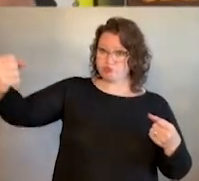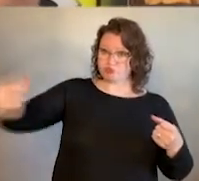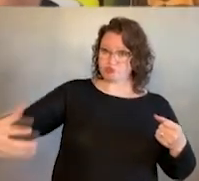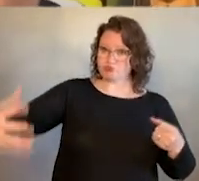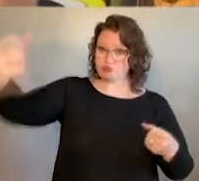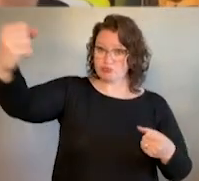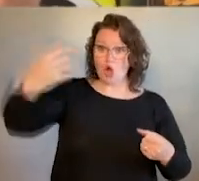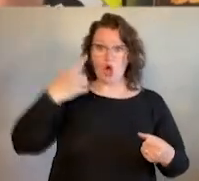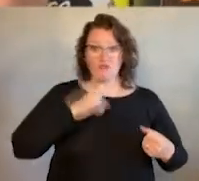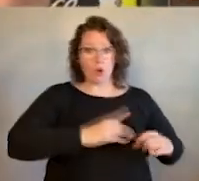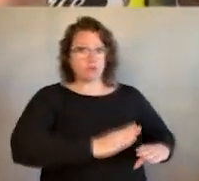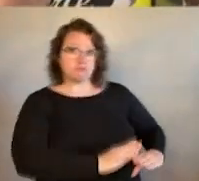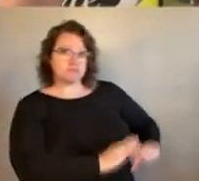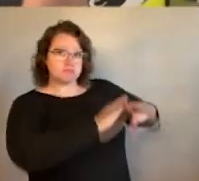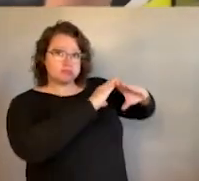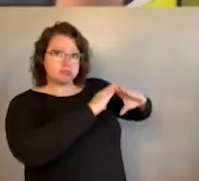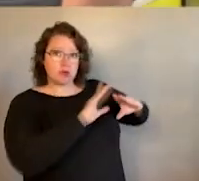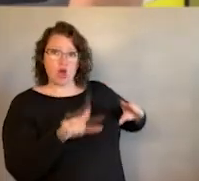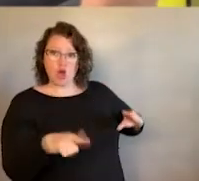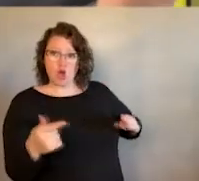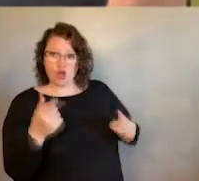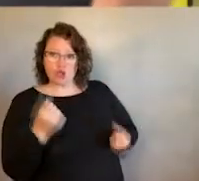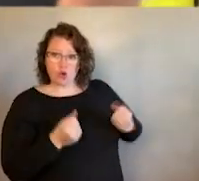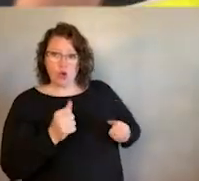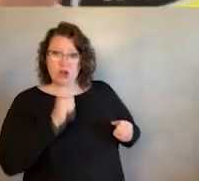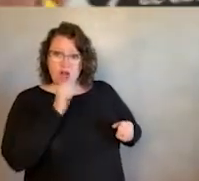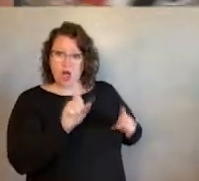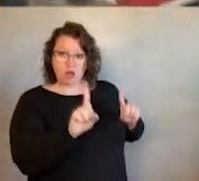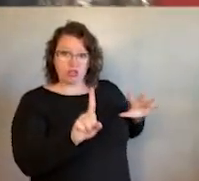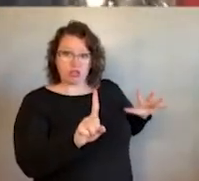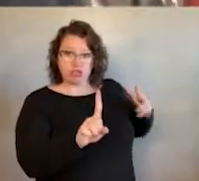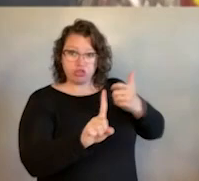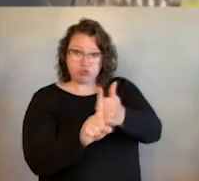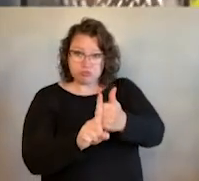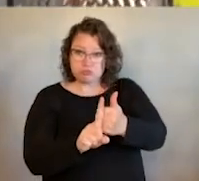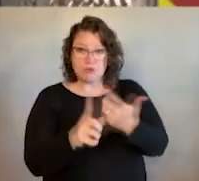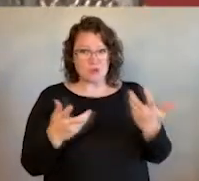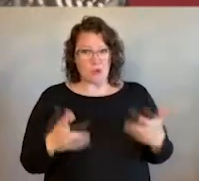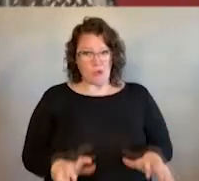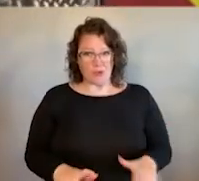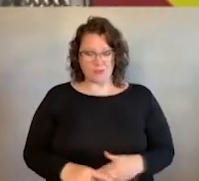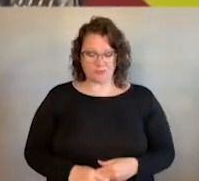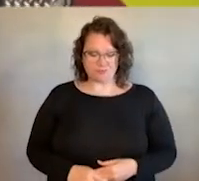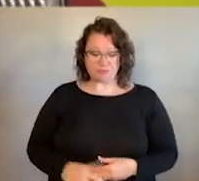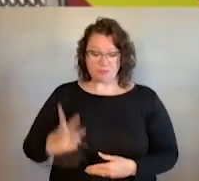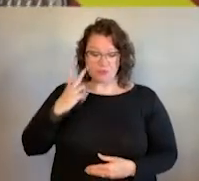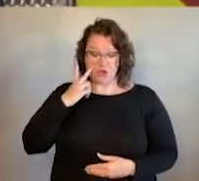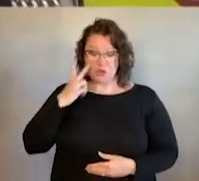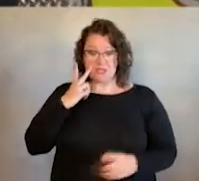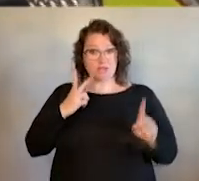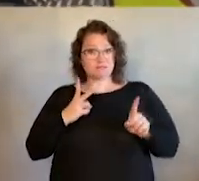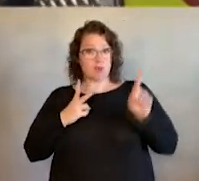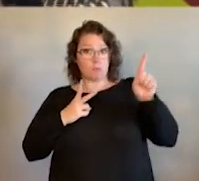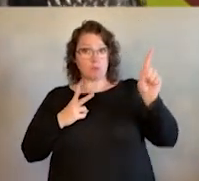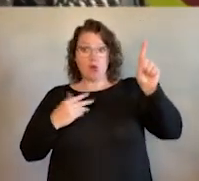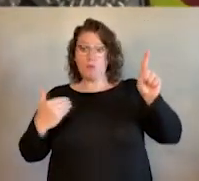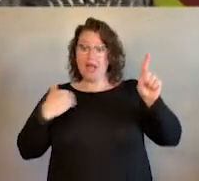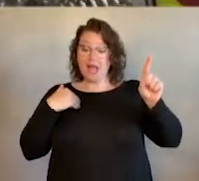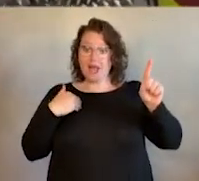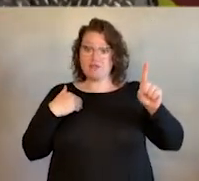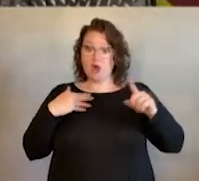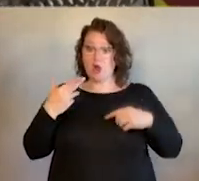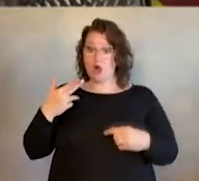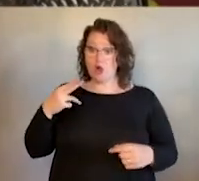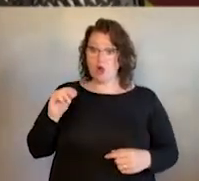protect us so that other cars don't run over us. And you can see up here, we have